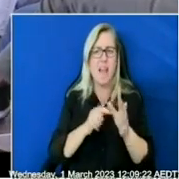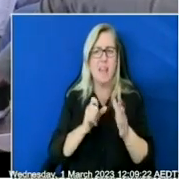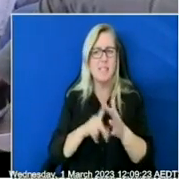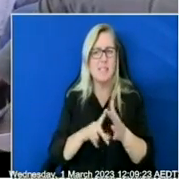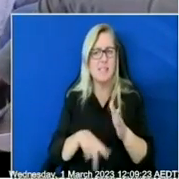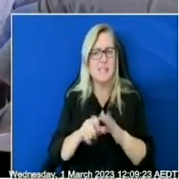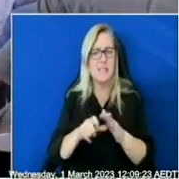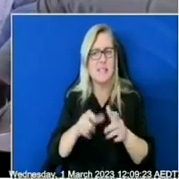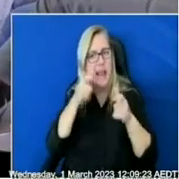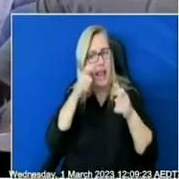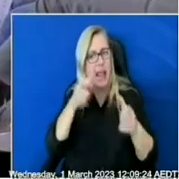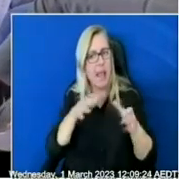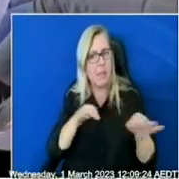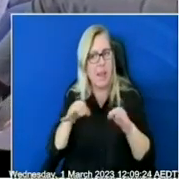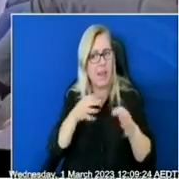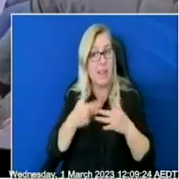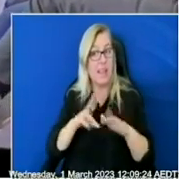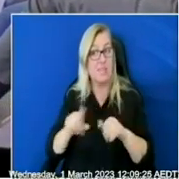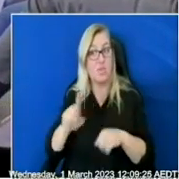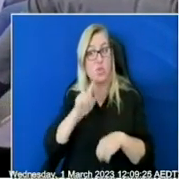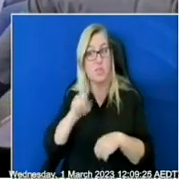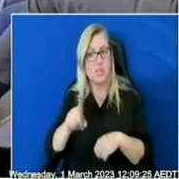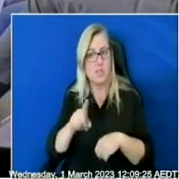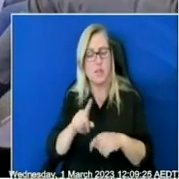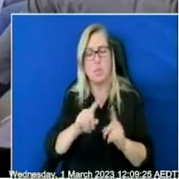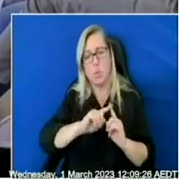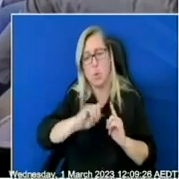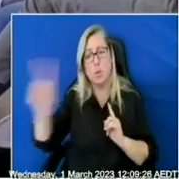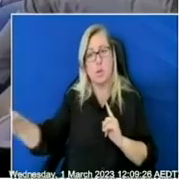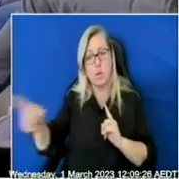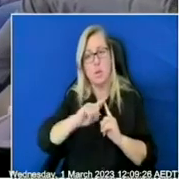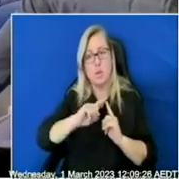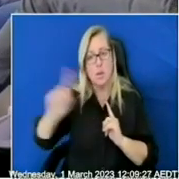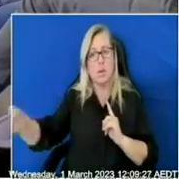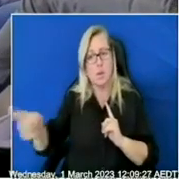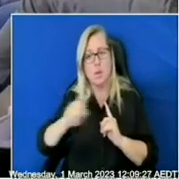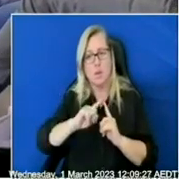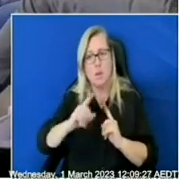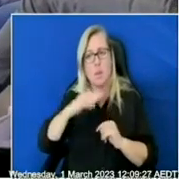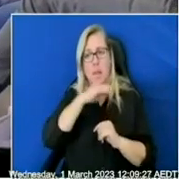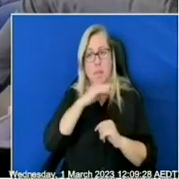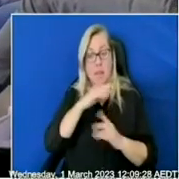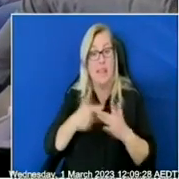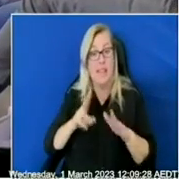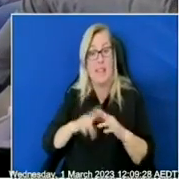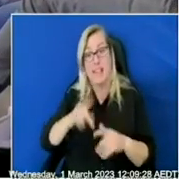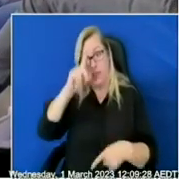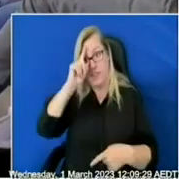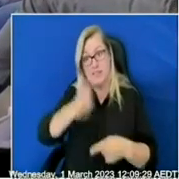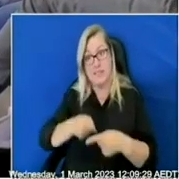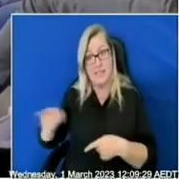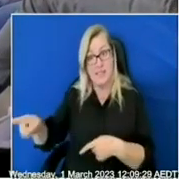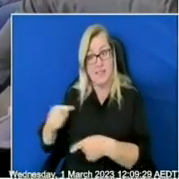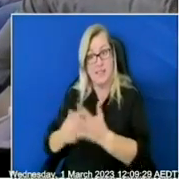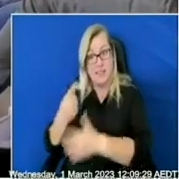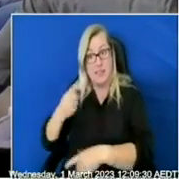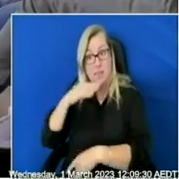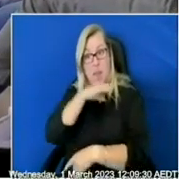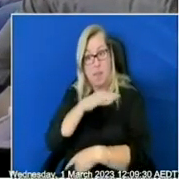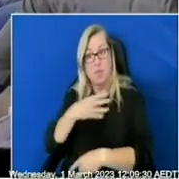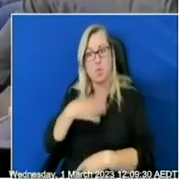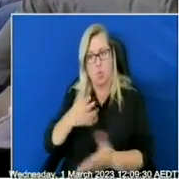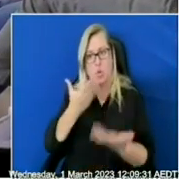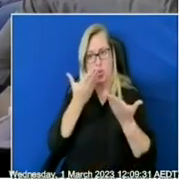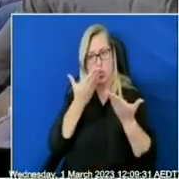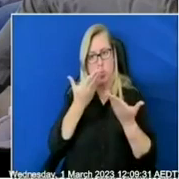Because we're back and forth to Melbourne. Mm. If she ever got sick in Melbourne, she was to come home and pass on country. Yeah. So that got... She